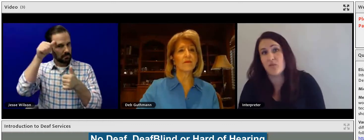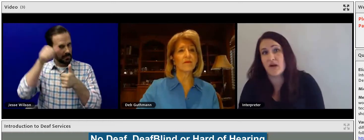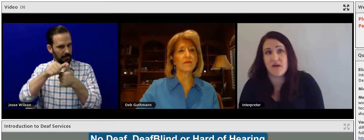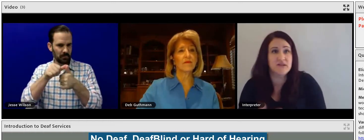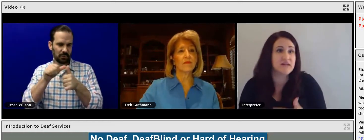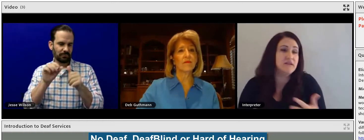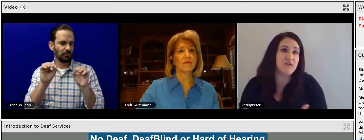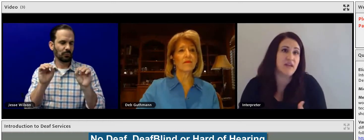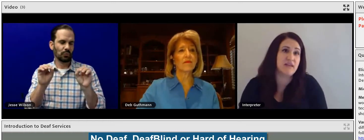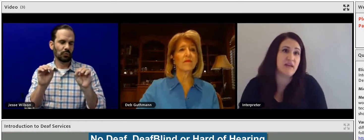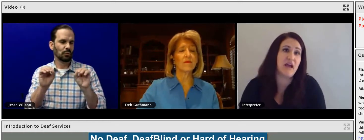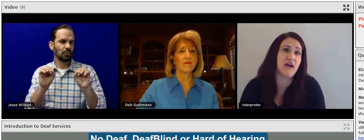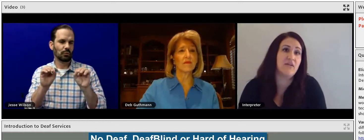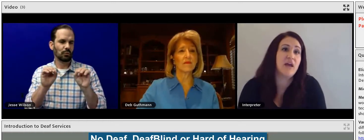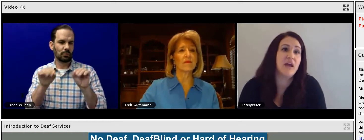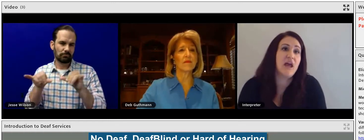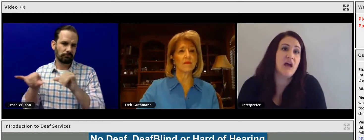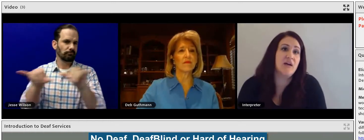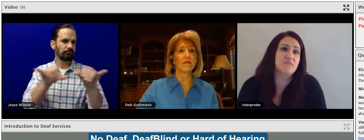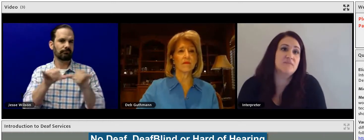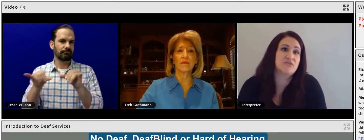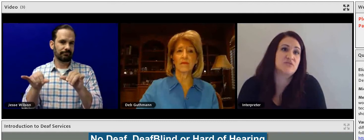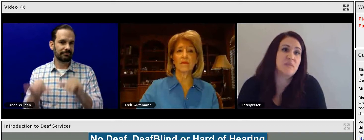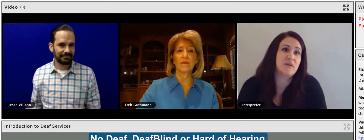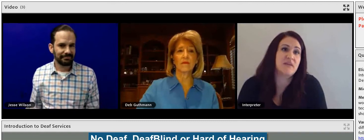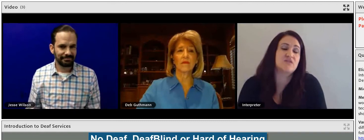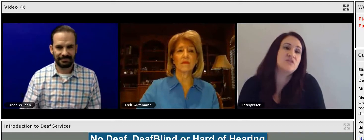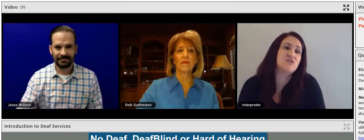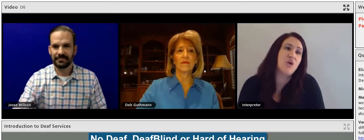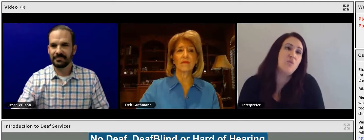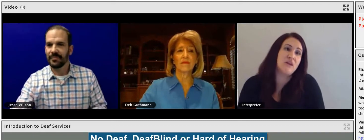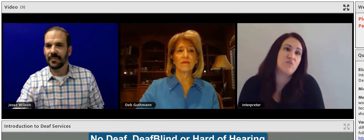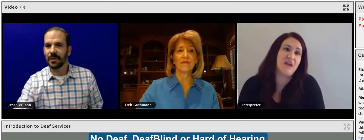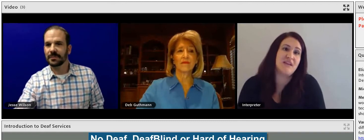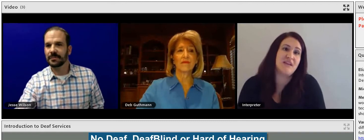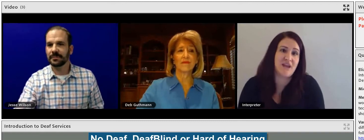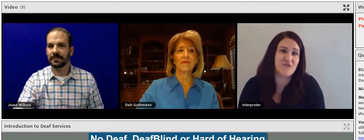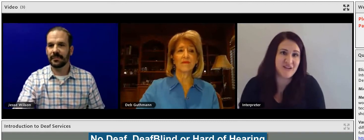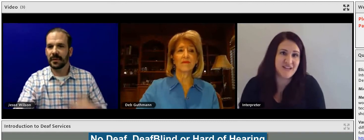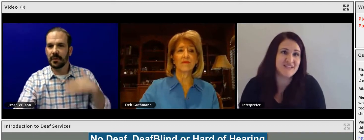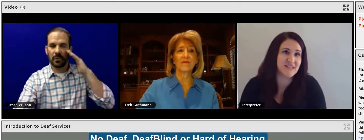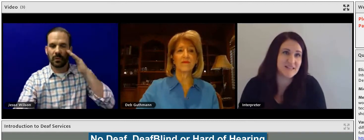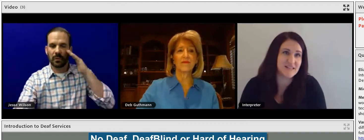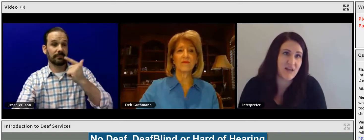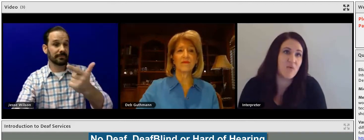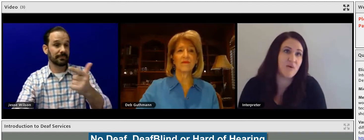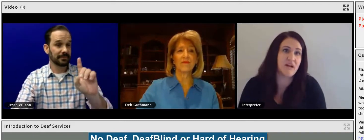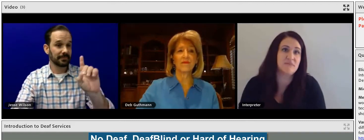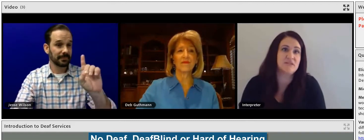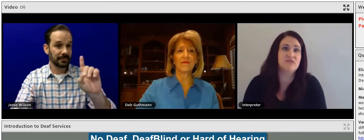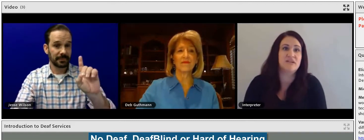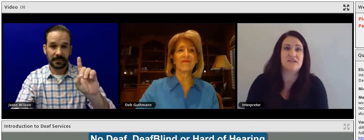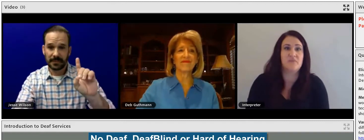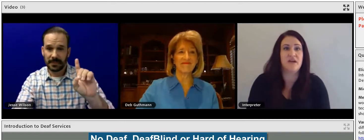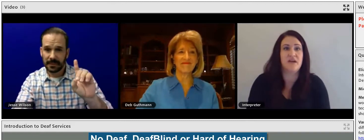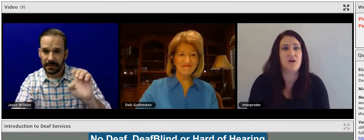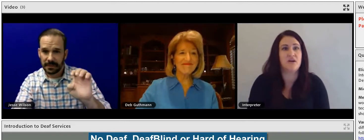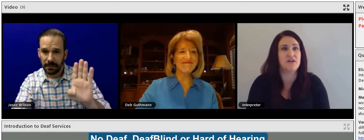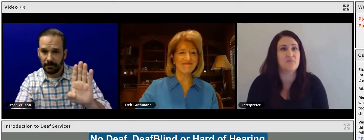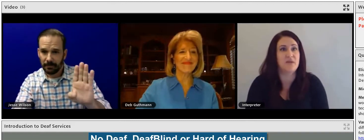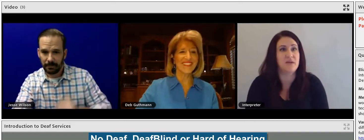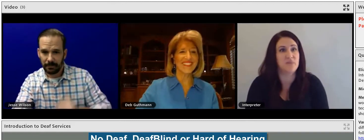notes or whatever skill level that they have? So just remember that there's no one way that everybody is the same when it comes